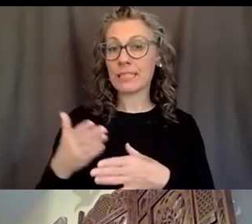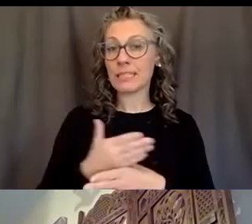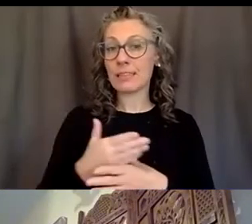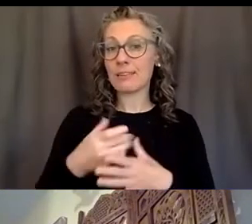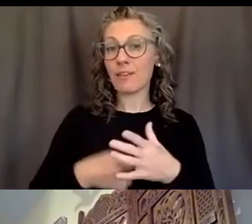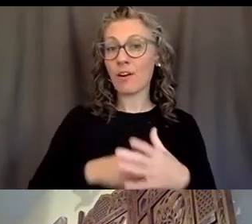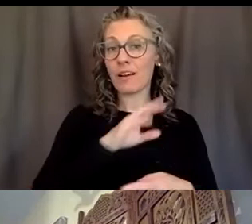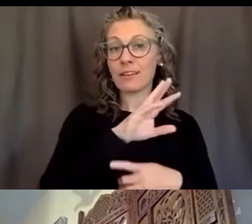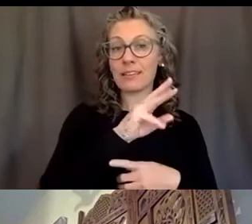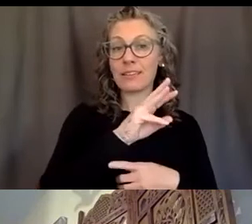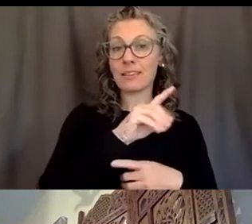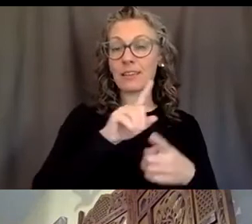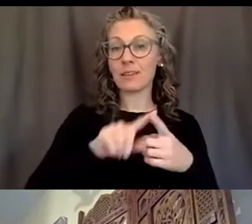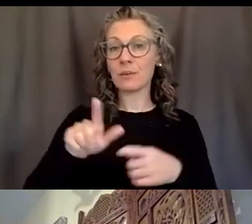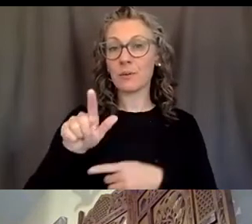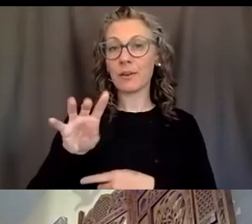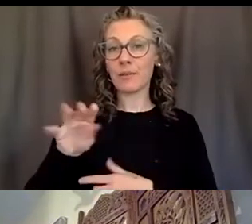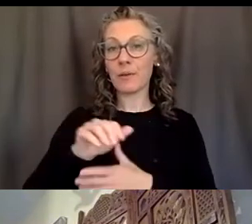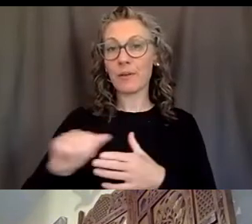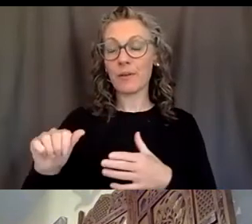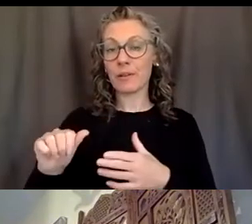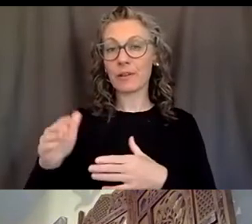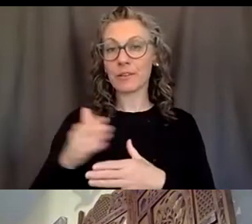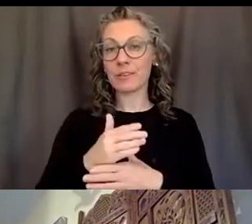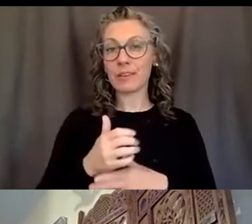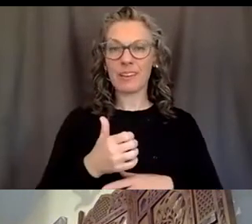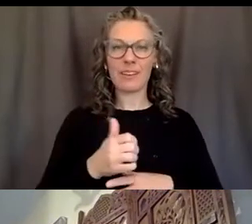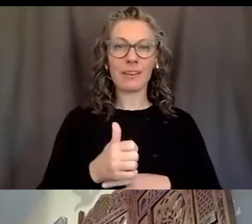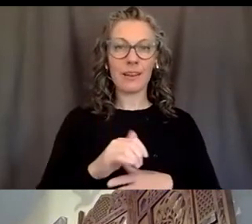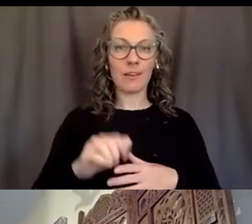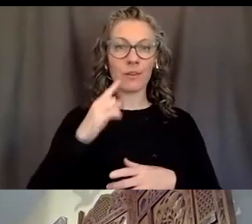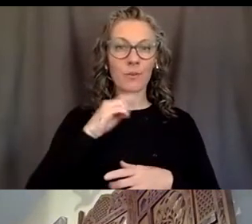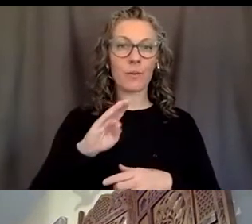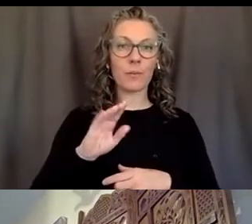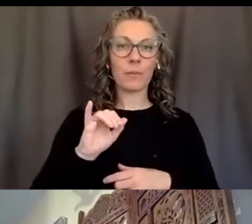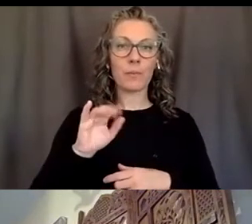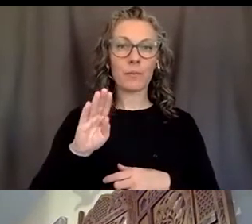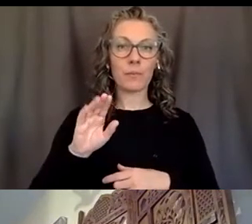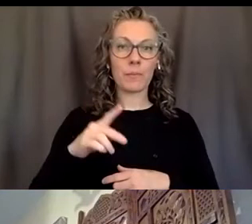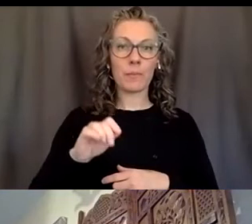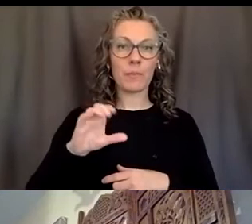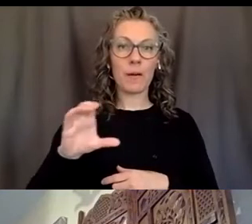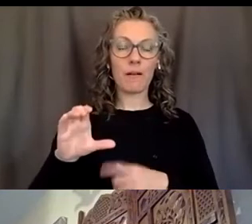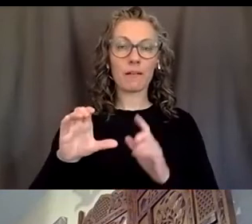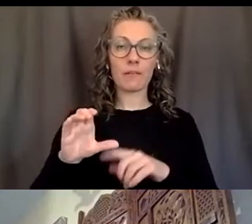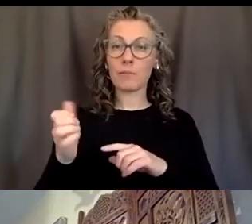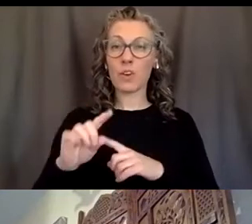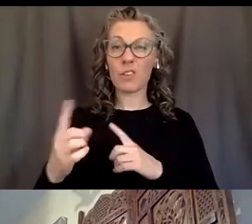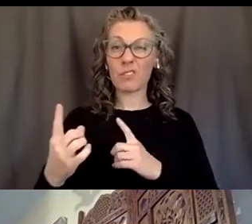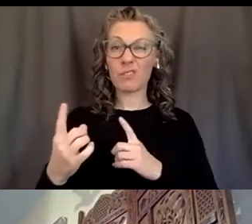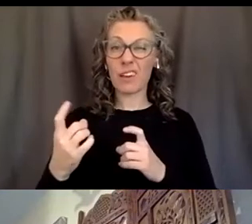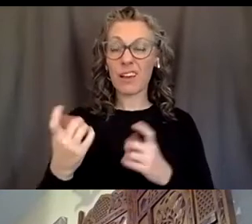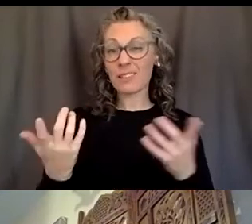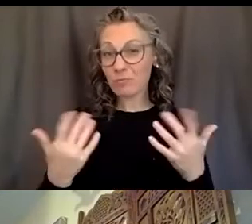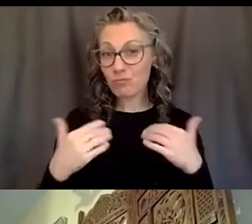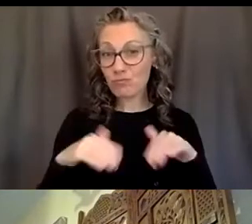$16 to $24 and $10 for BIPOC. I don't know if anyone else has said they want to ask a